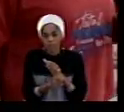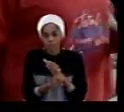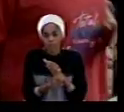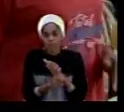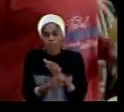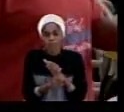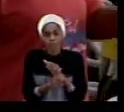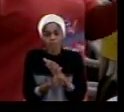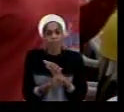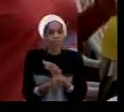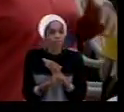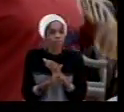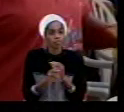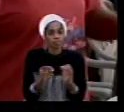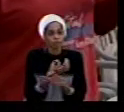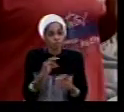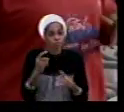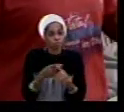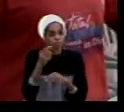Freedom from the world.